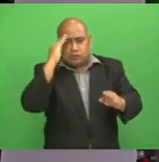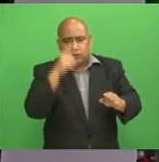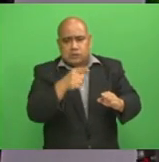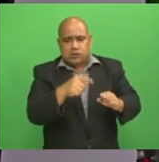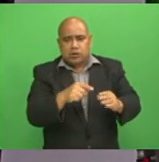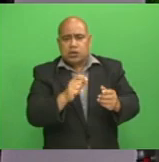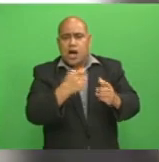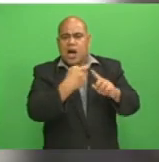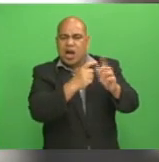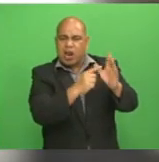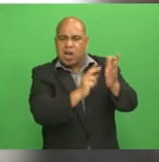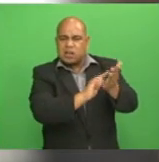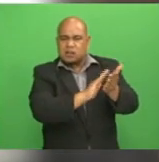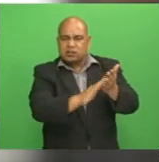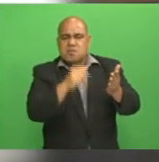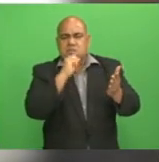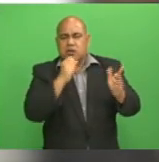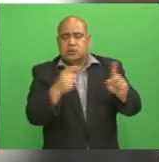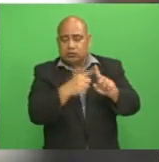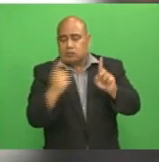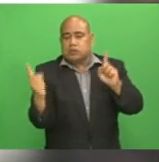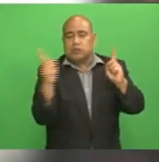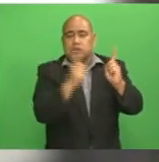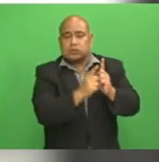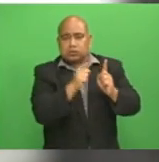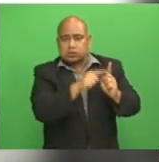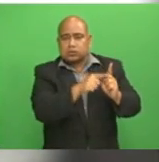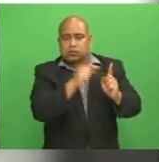him. Feral Khan.